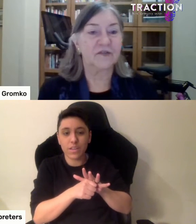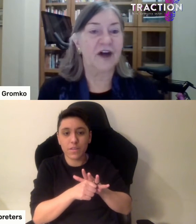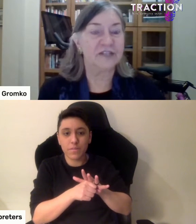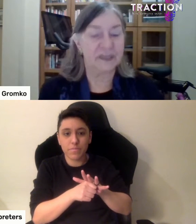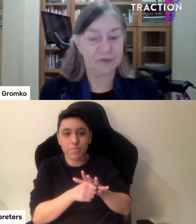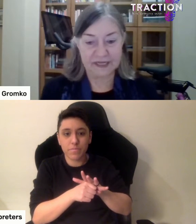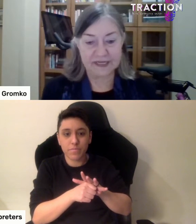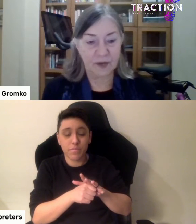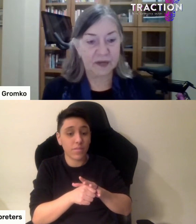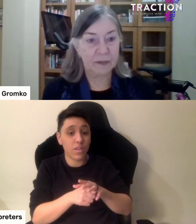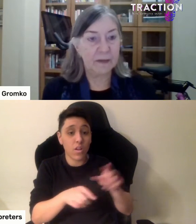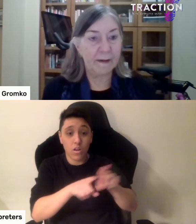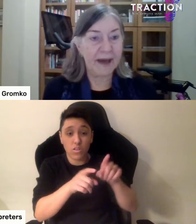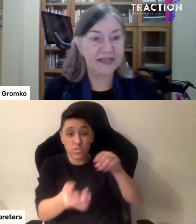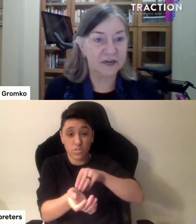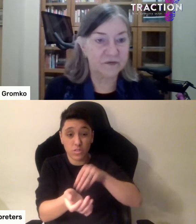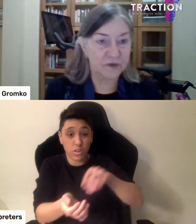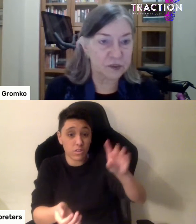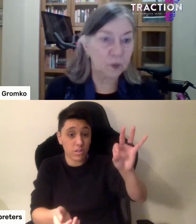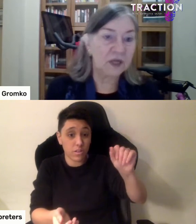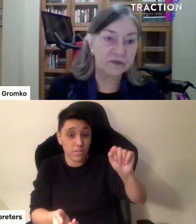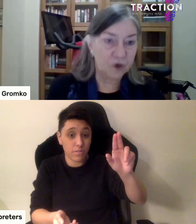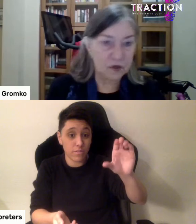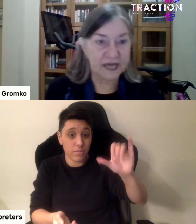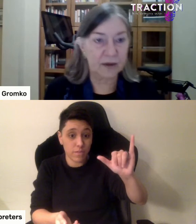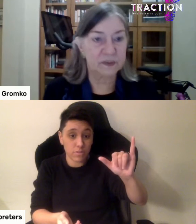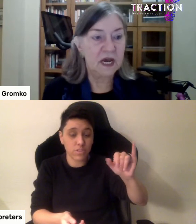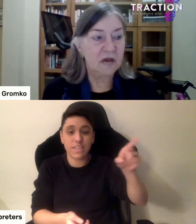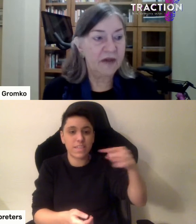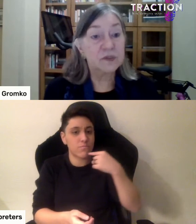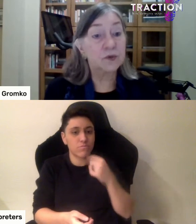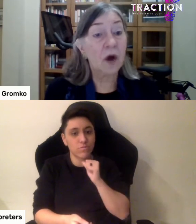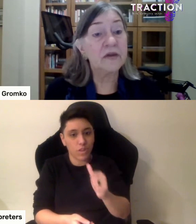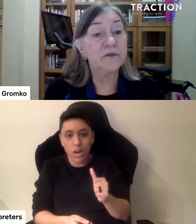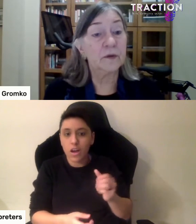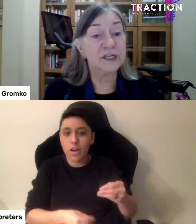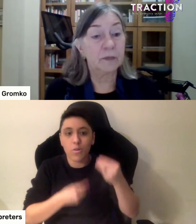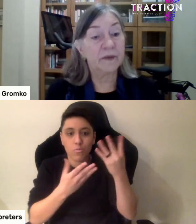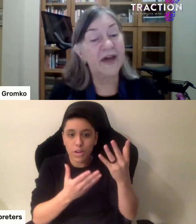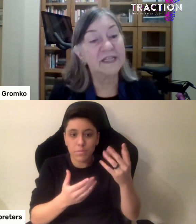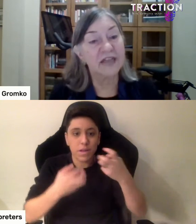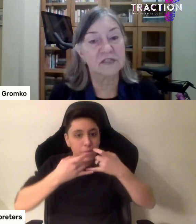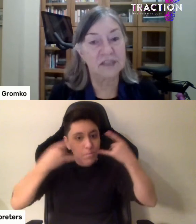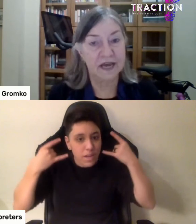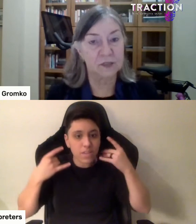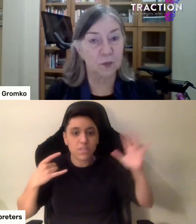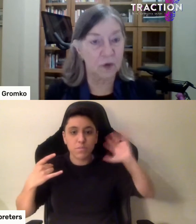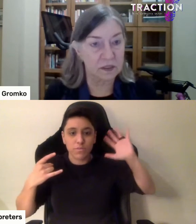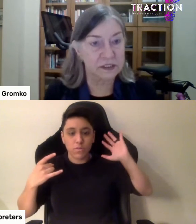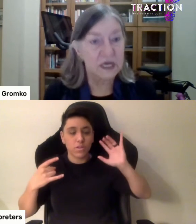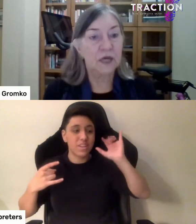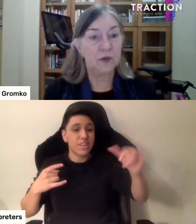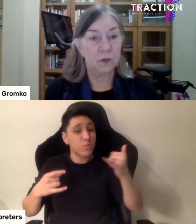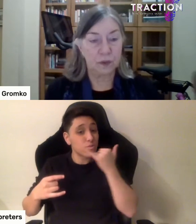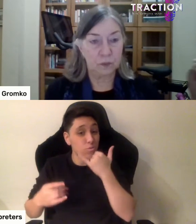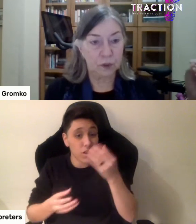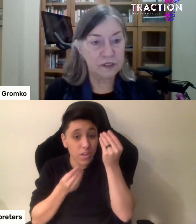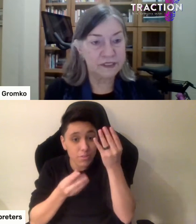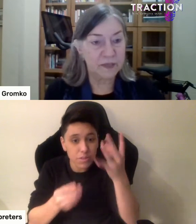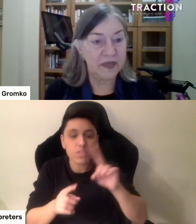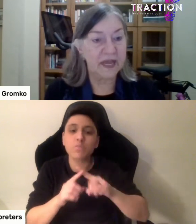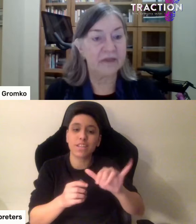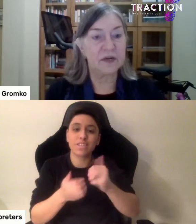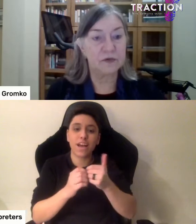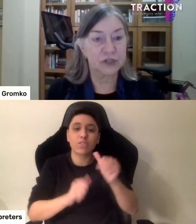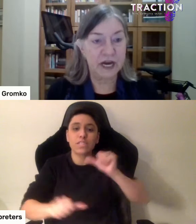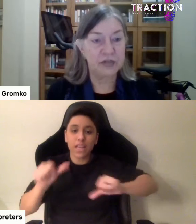even Dr. Fauci, well, he didn't recommend a mask at first. Well, of course, that was wrong information, but that's how science works. You